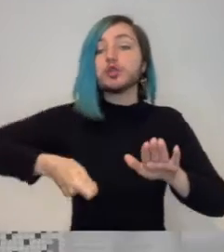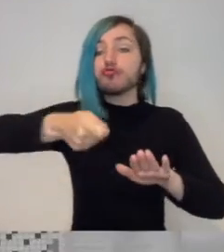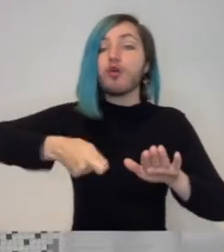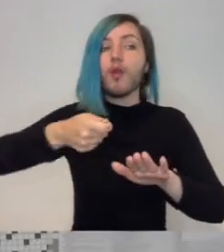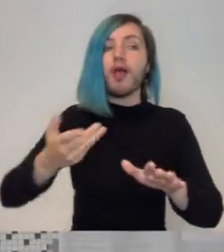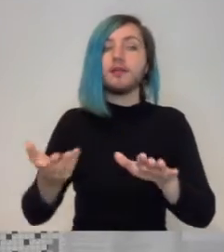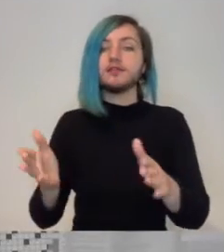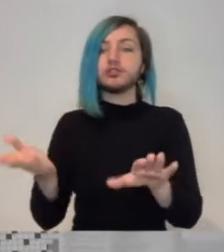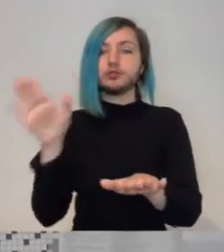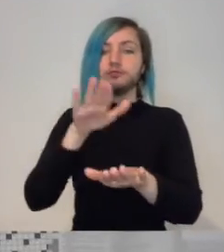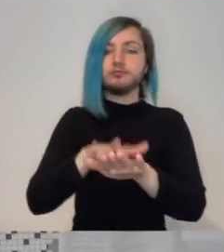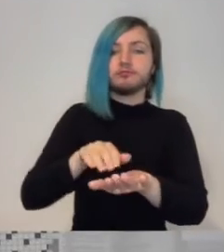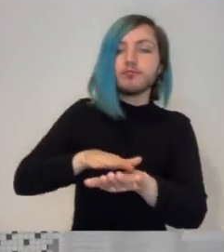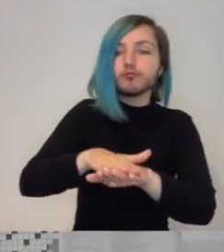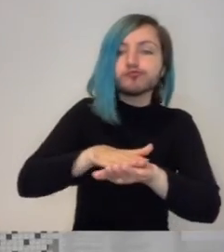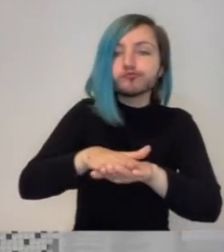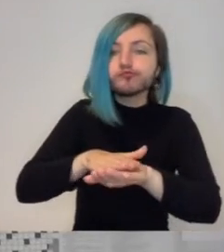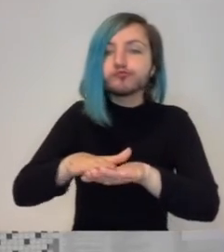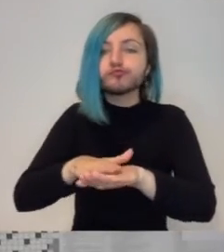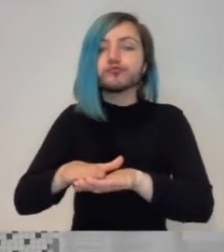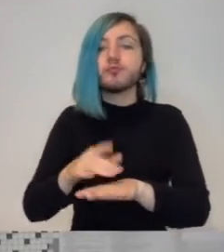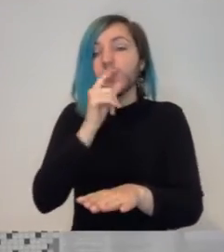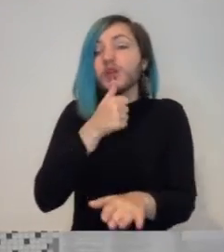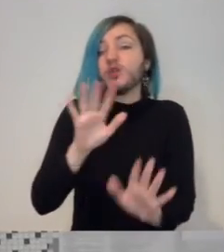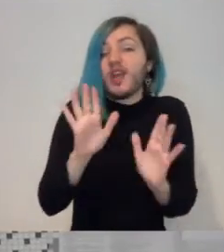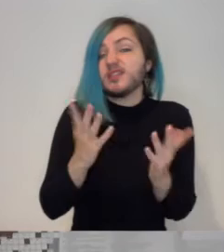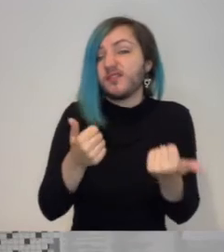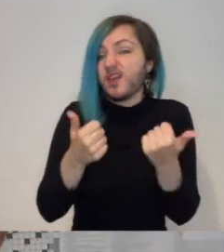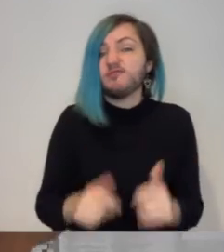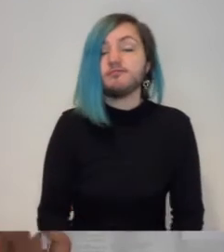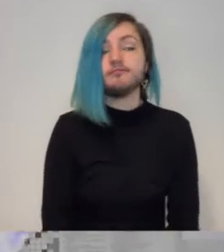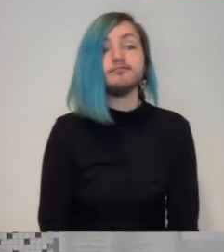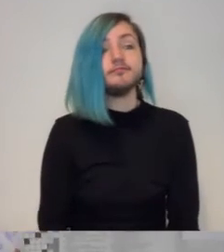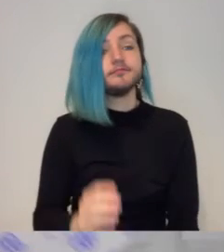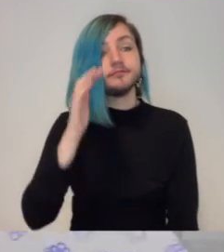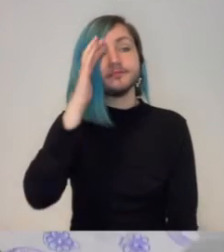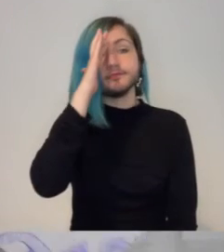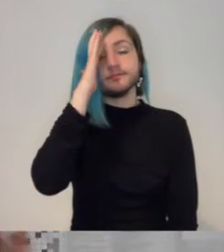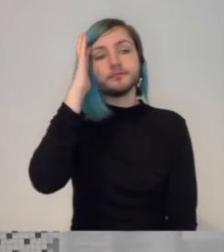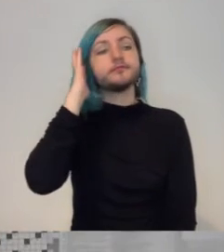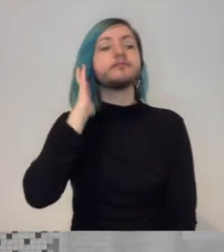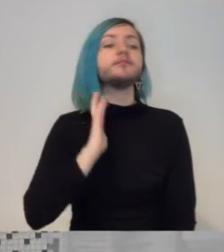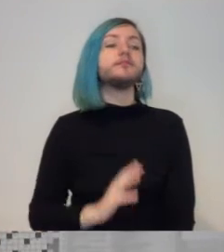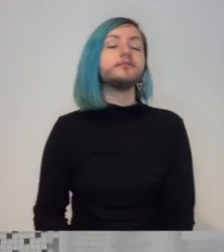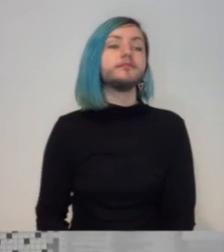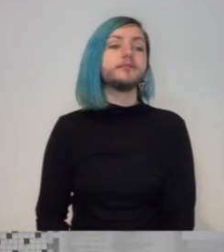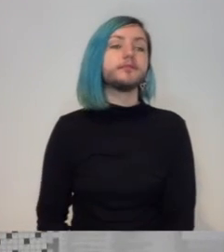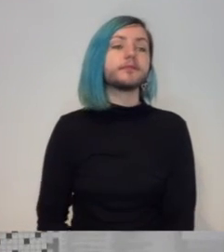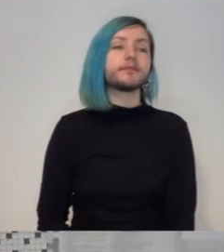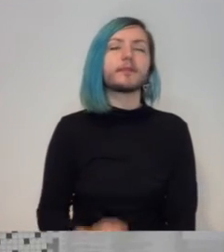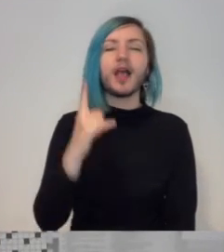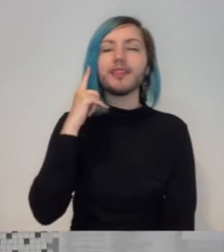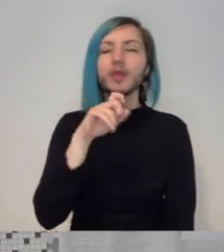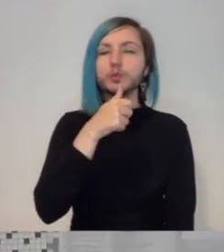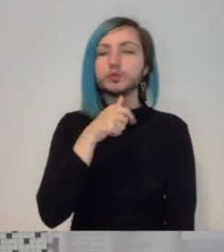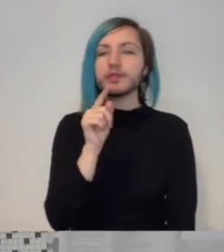print the back to make it even, but you can use your hands, that's fine. I think I'm going to do